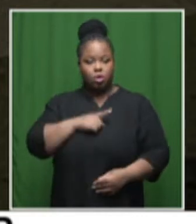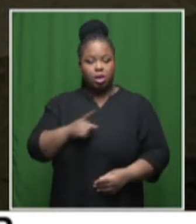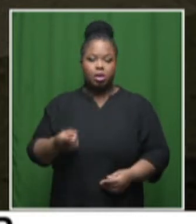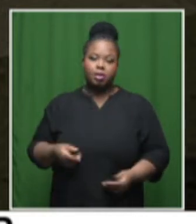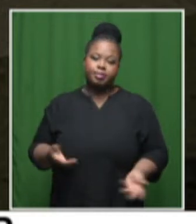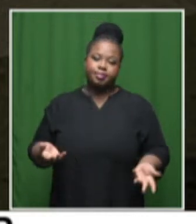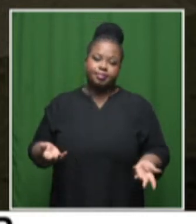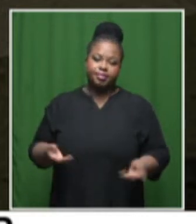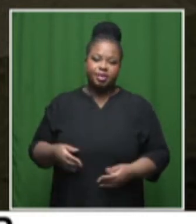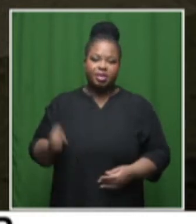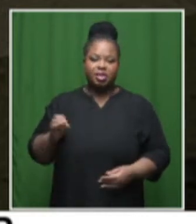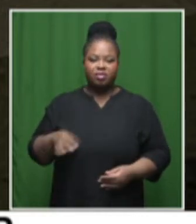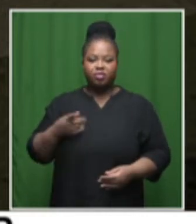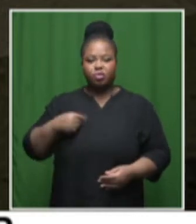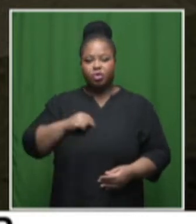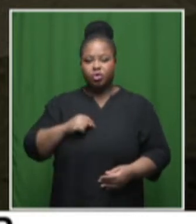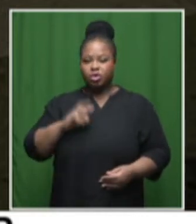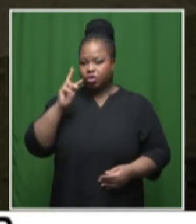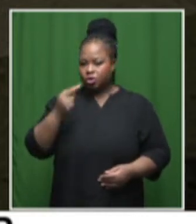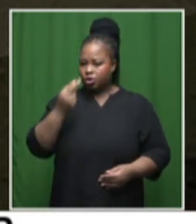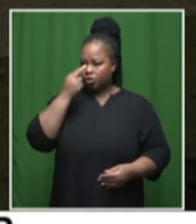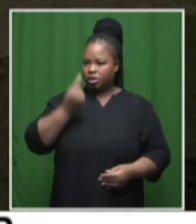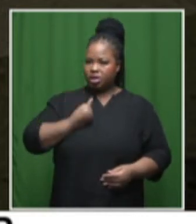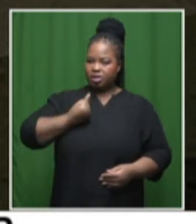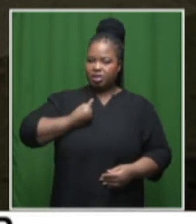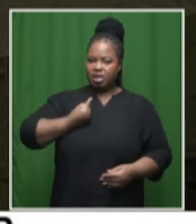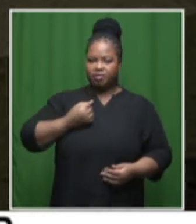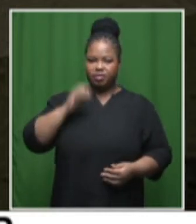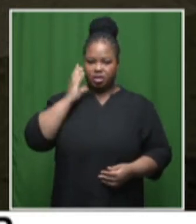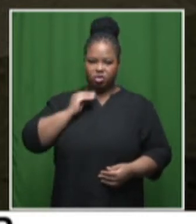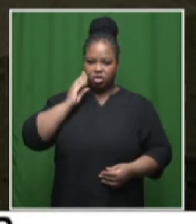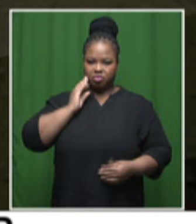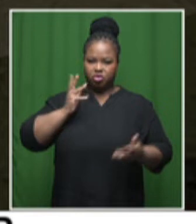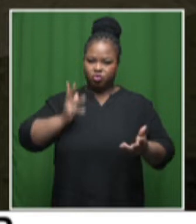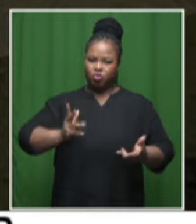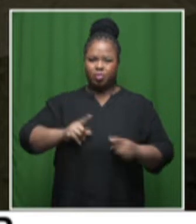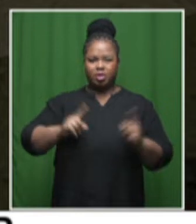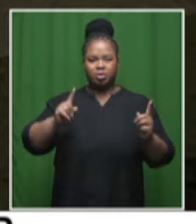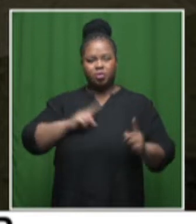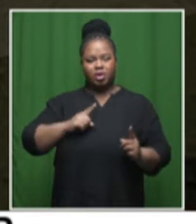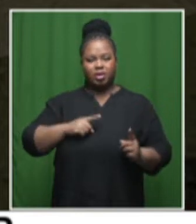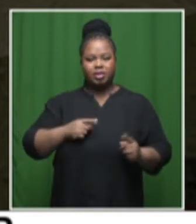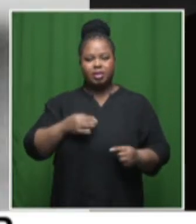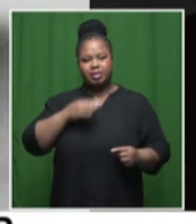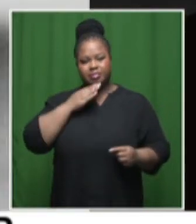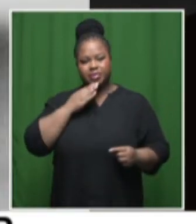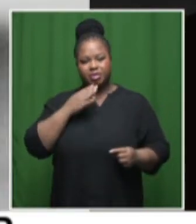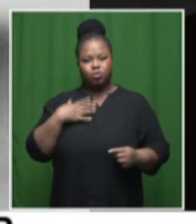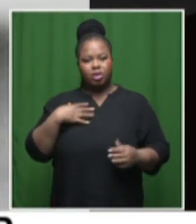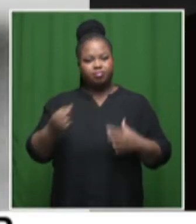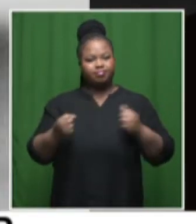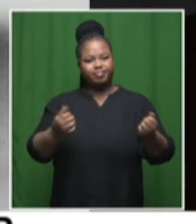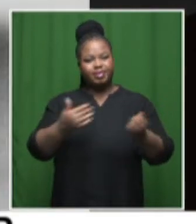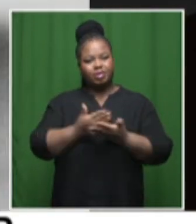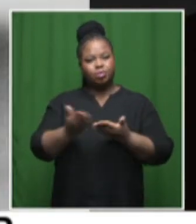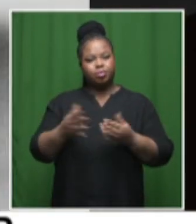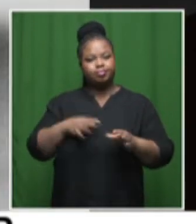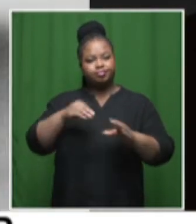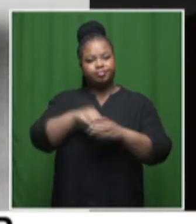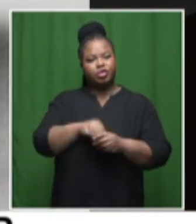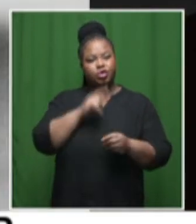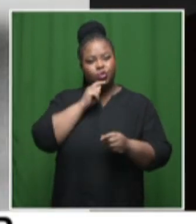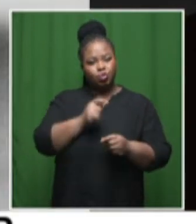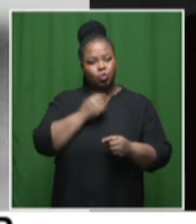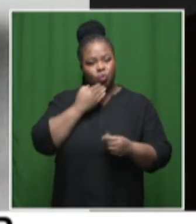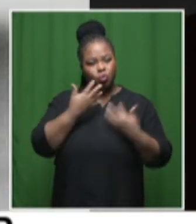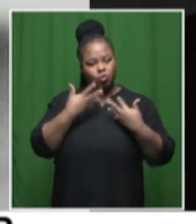to really look at ourselves as a whole experience, then we're really cutting out pieces of us that contribute to our true